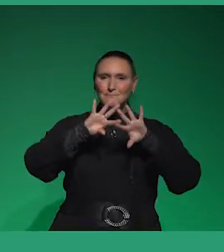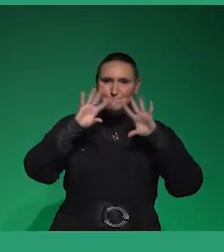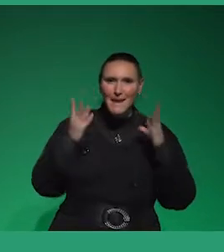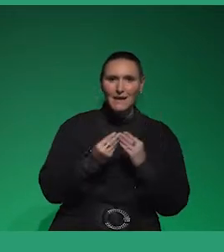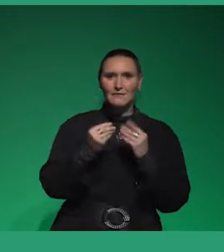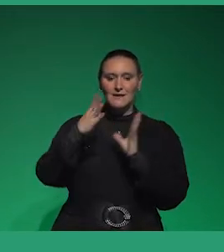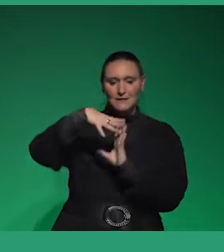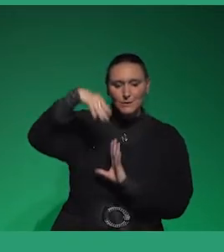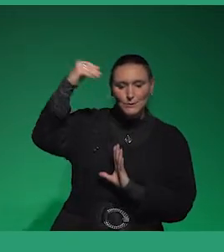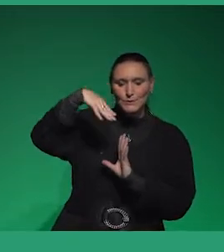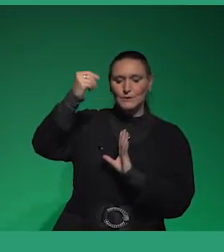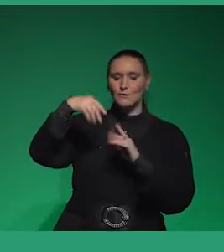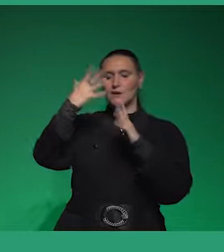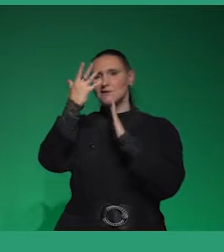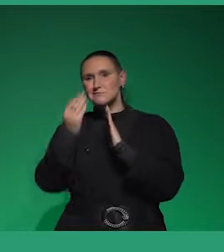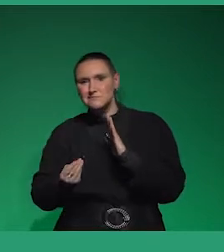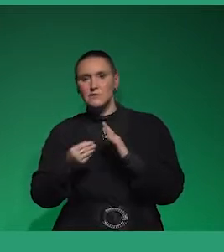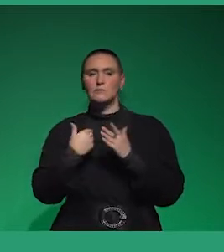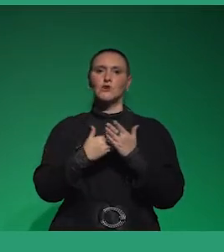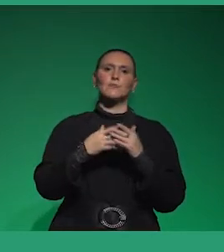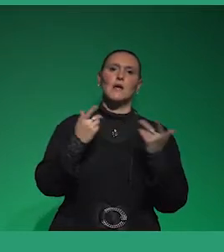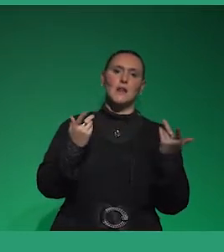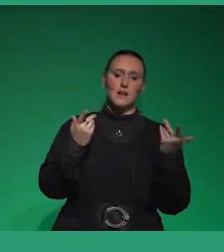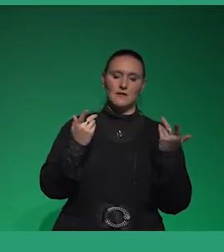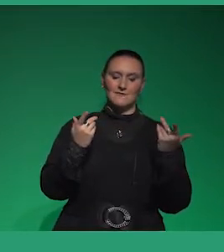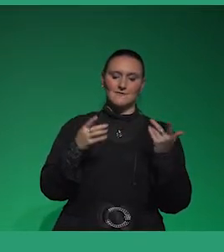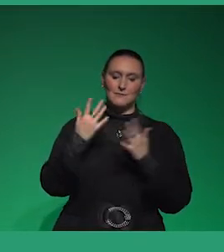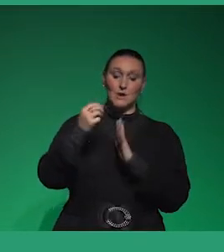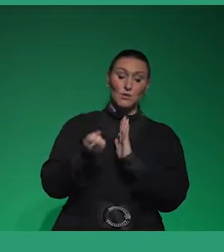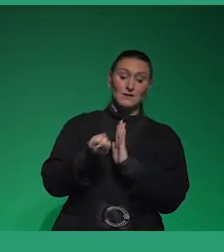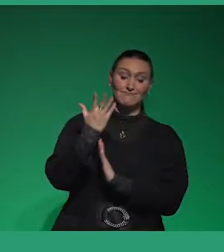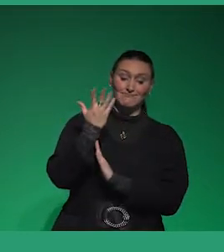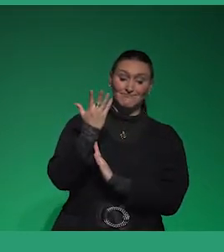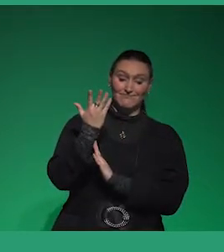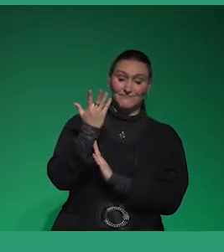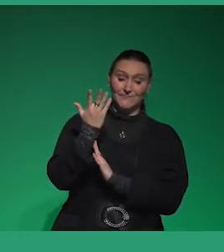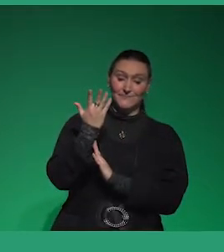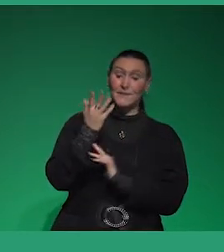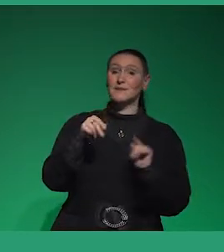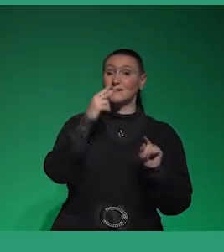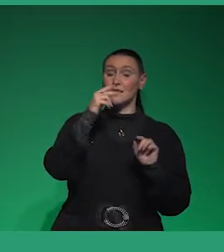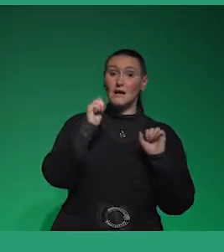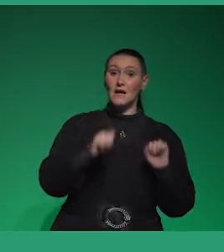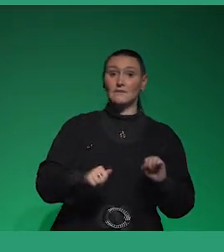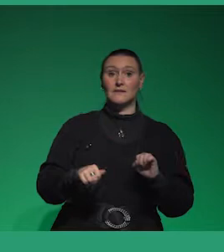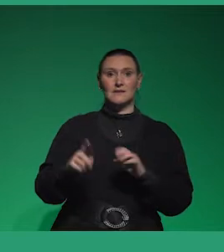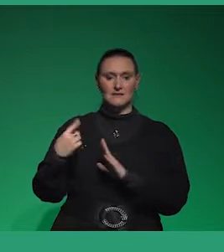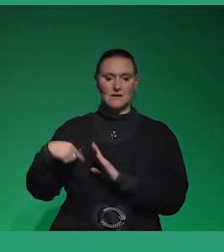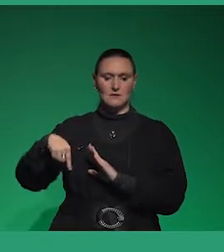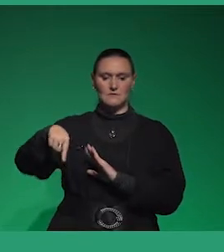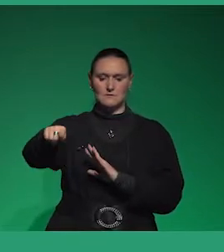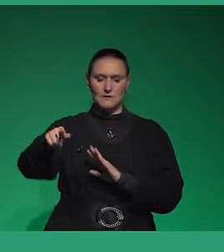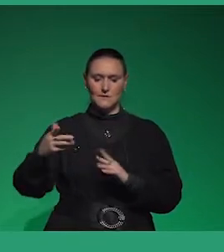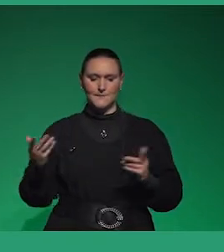nitrous oxide, another important greenhouse gas that is emitted. And when we sum that all up, we see that the oil palm plantation is actually a source for